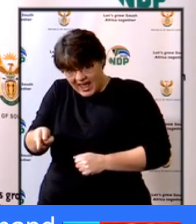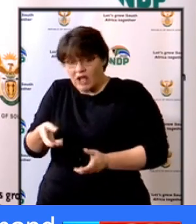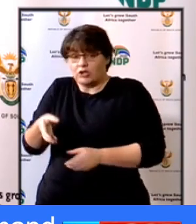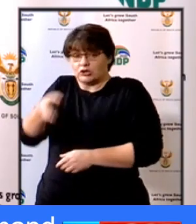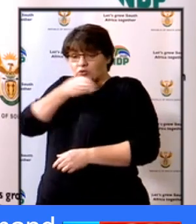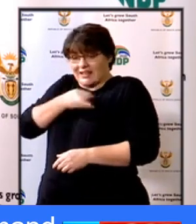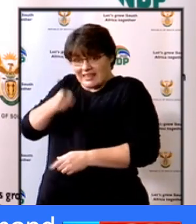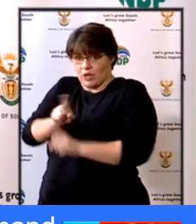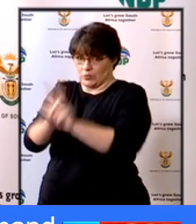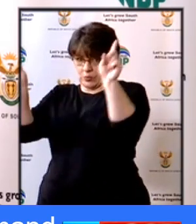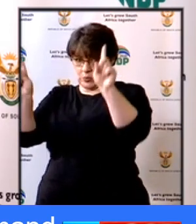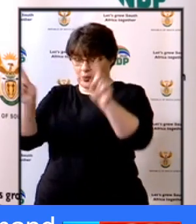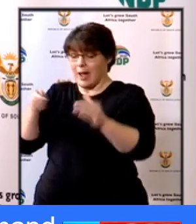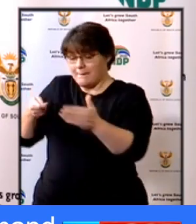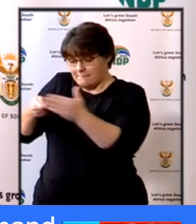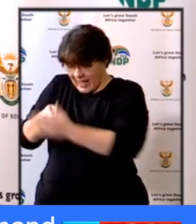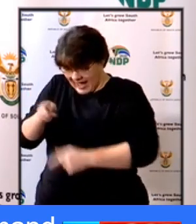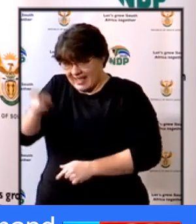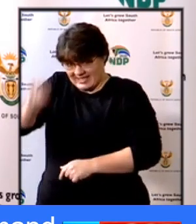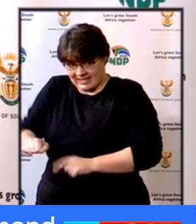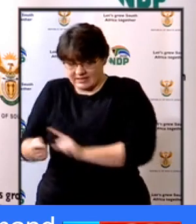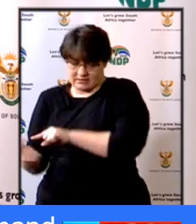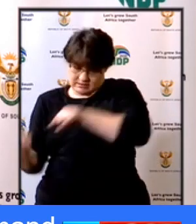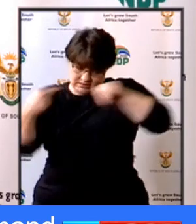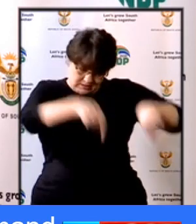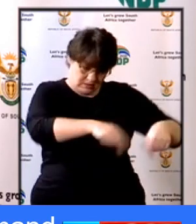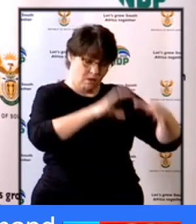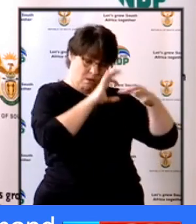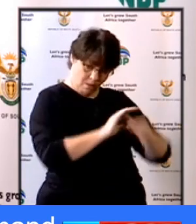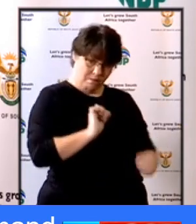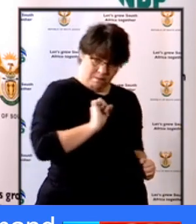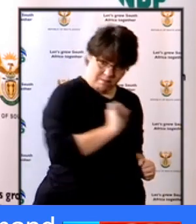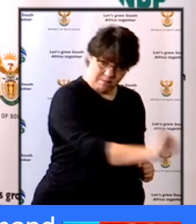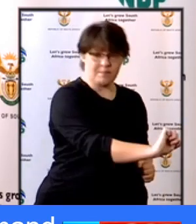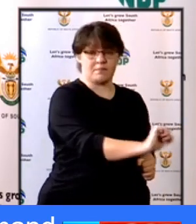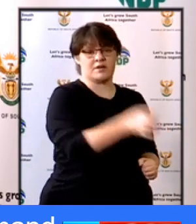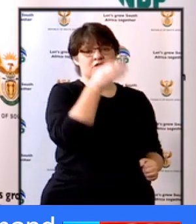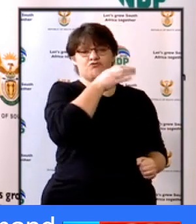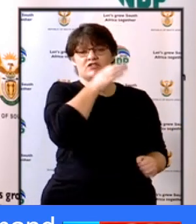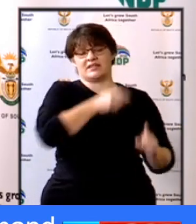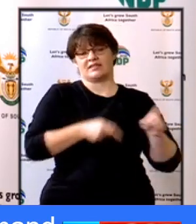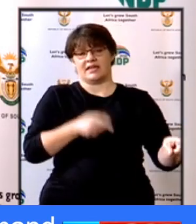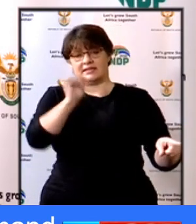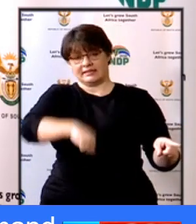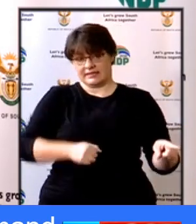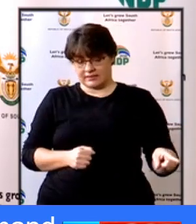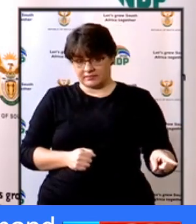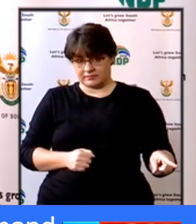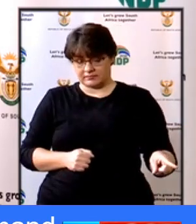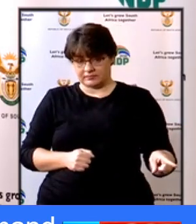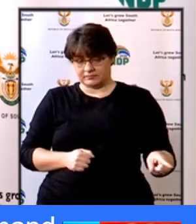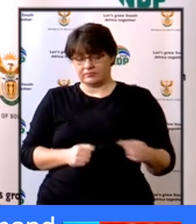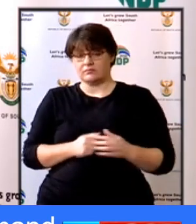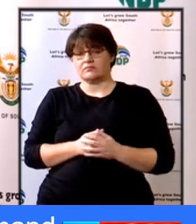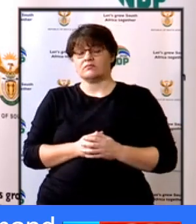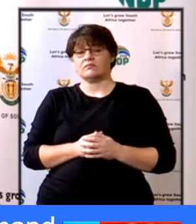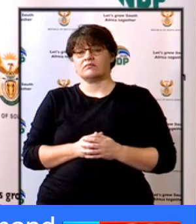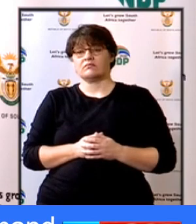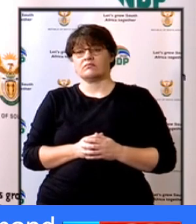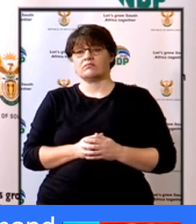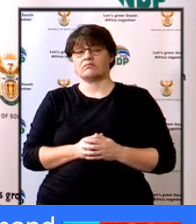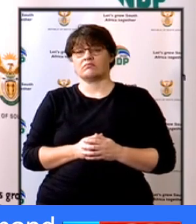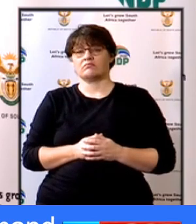consumed off-premises. So to be consumed essentially at home. The industry has agreed, this